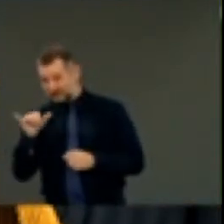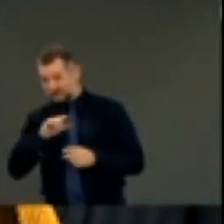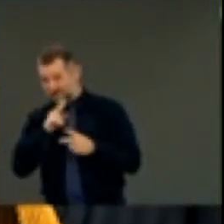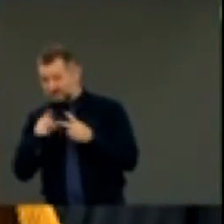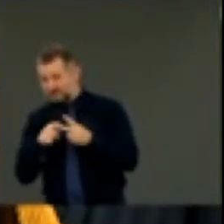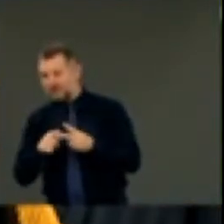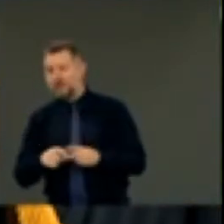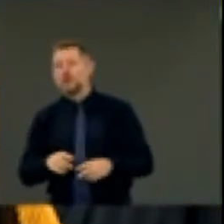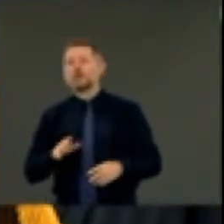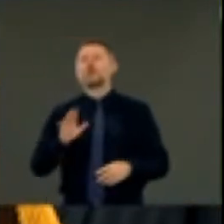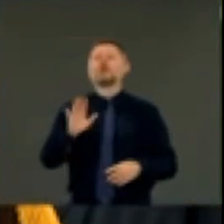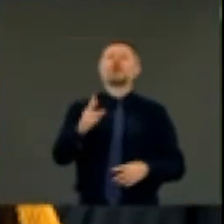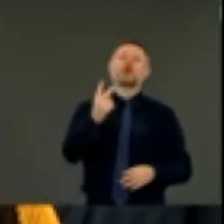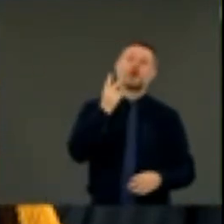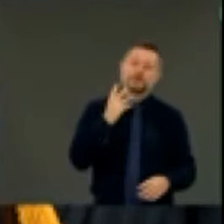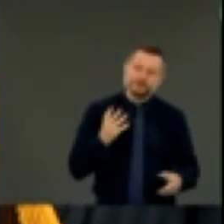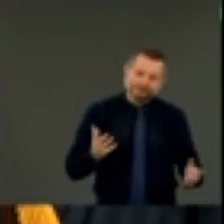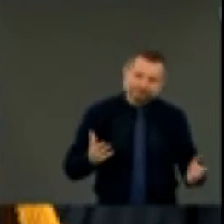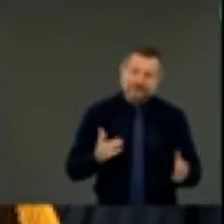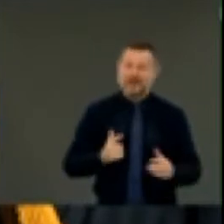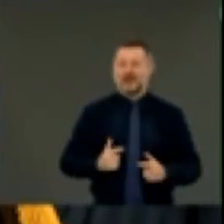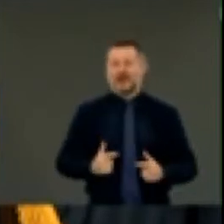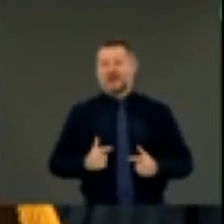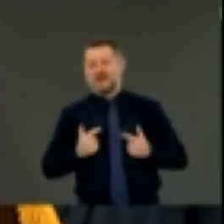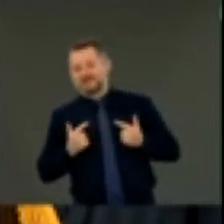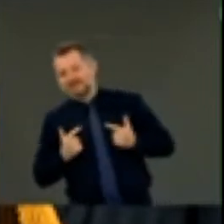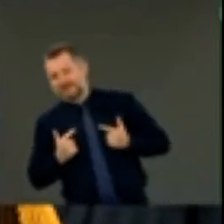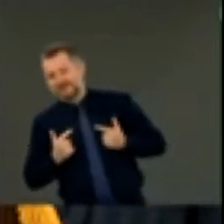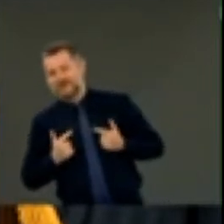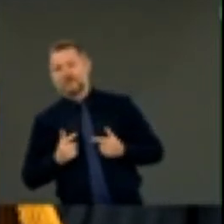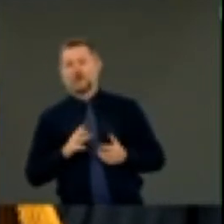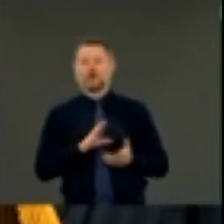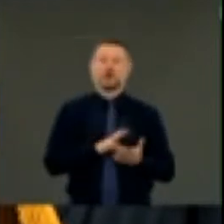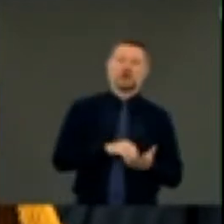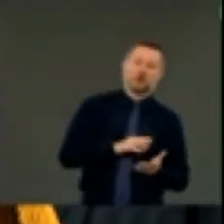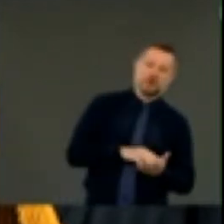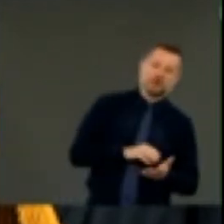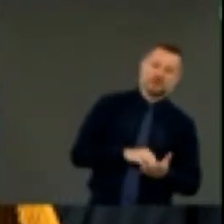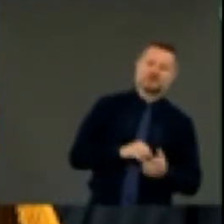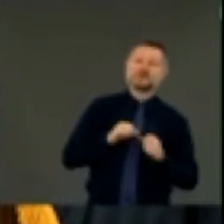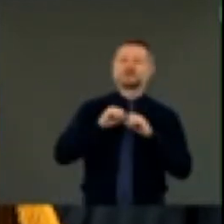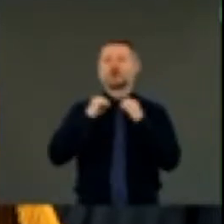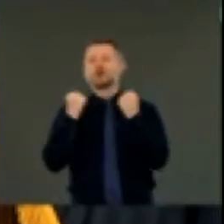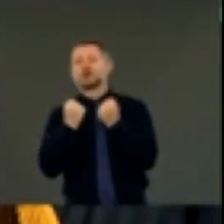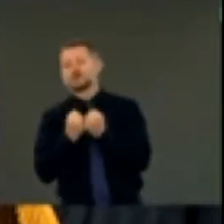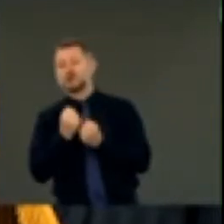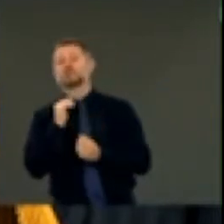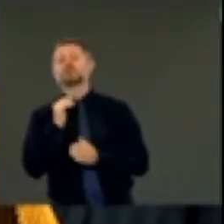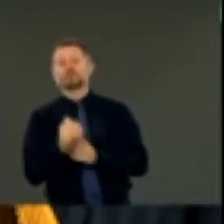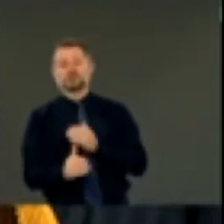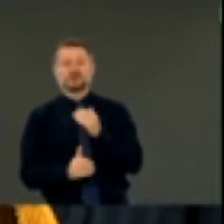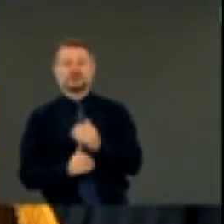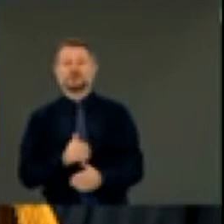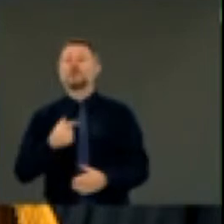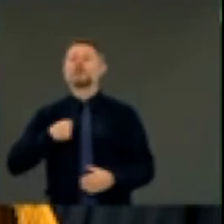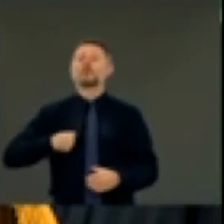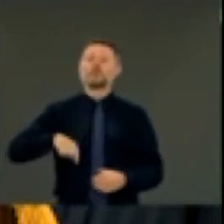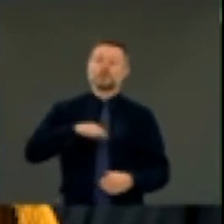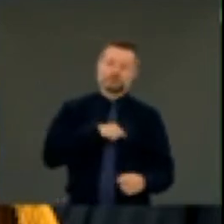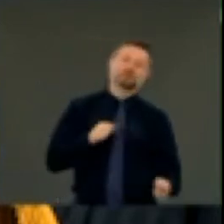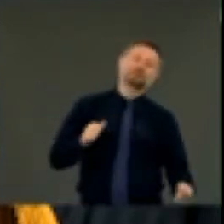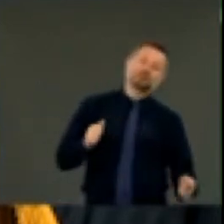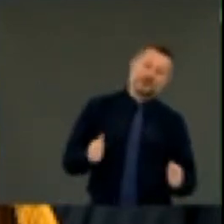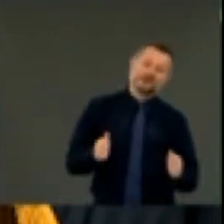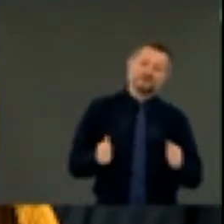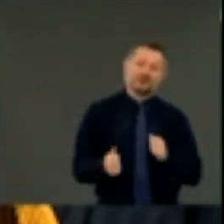Why? Look, live and learn, right? Society progresses, we change, we evolve,